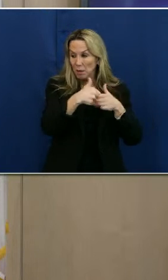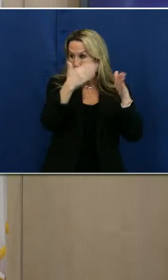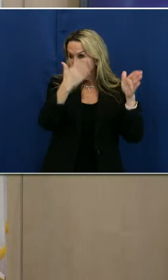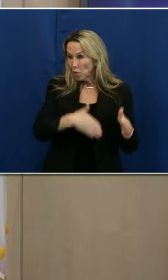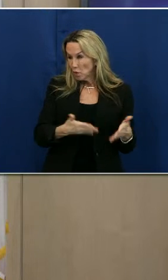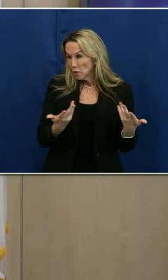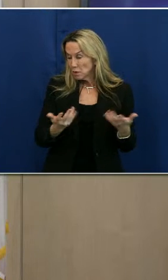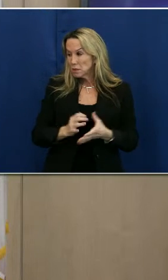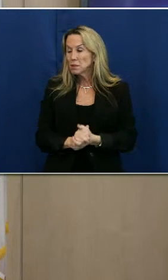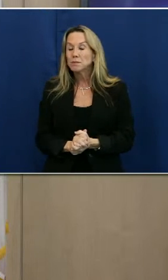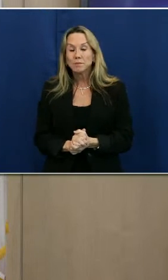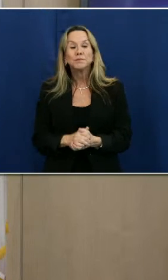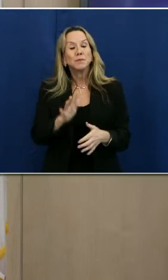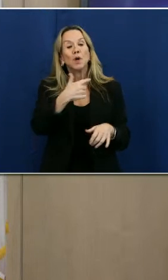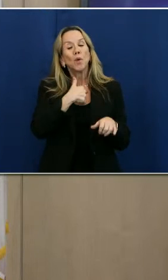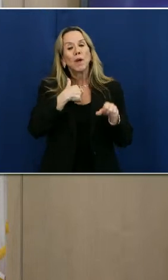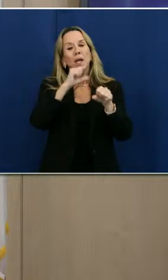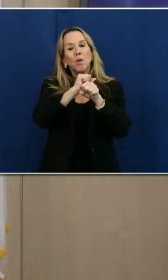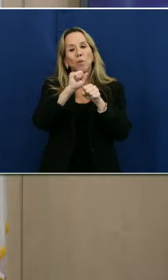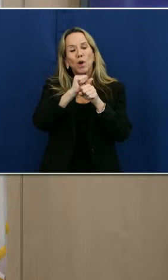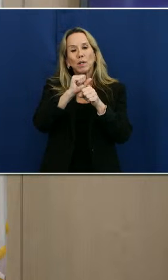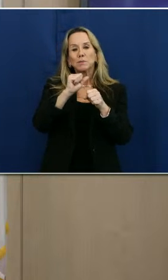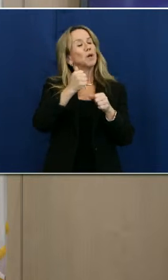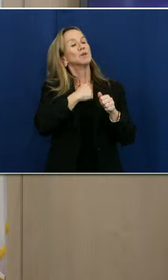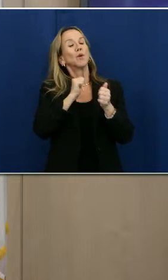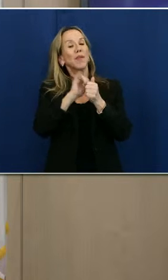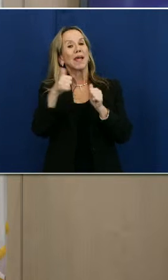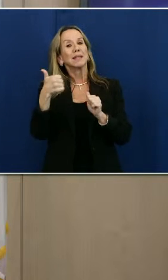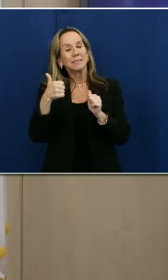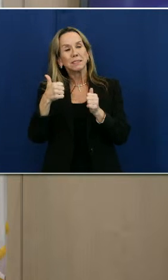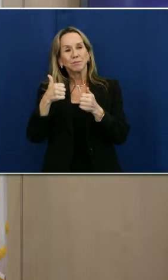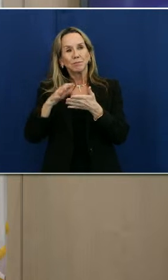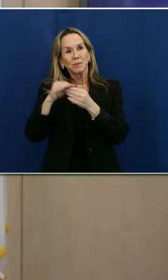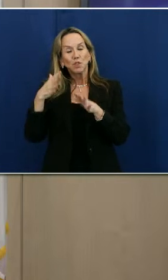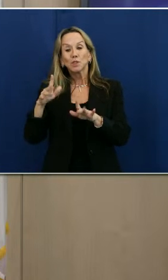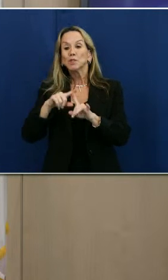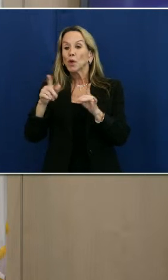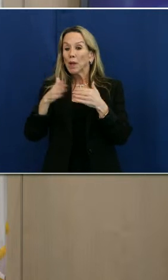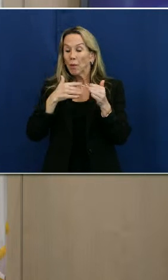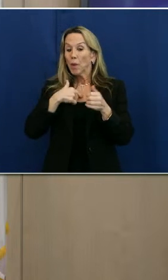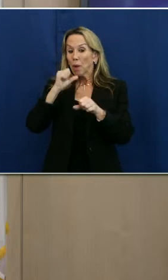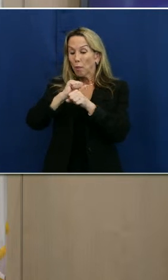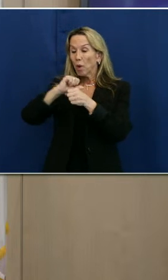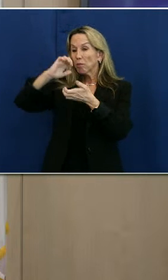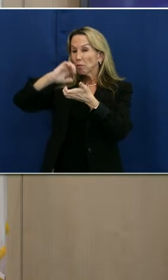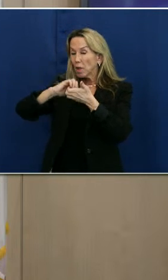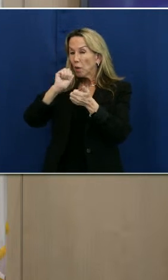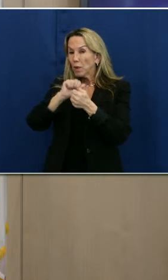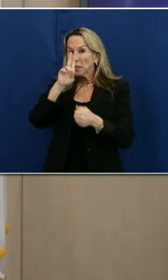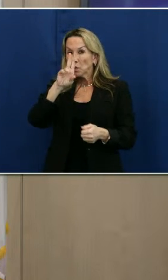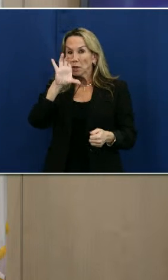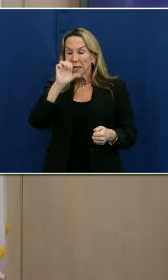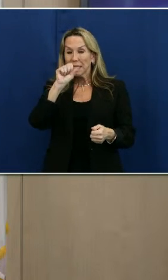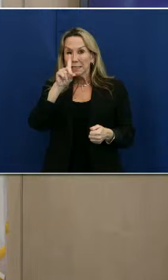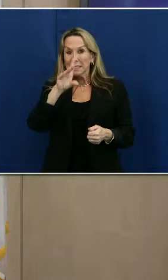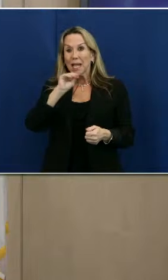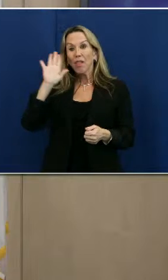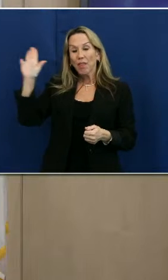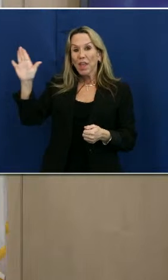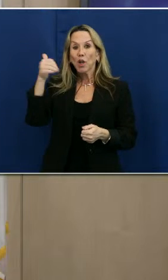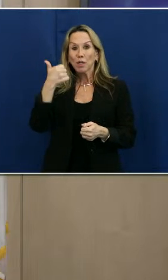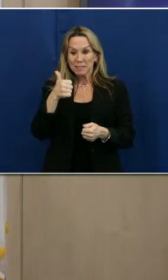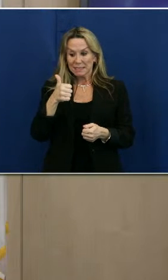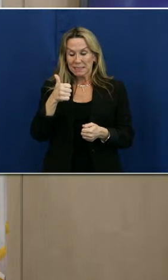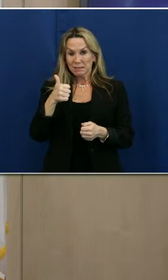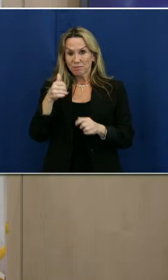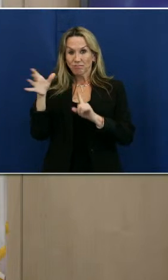working closely with USD and their student cases. If you want to keep up with the cases that they're